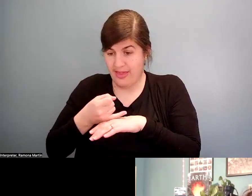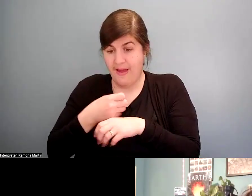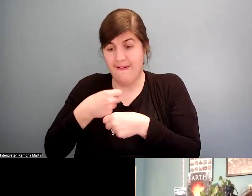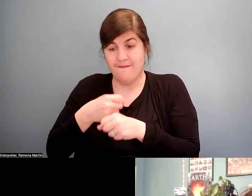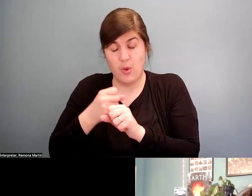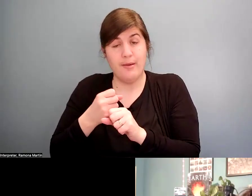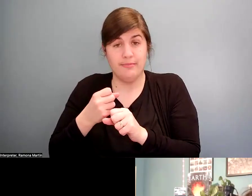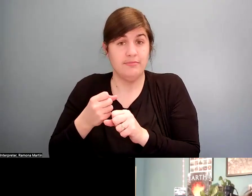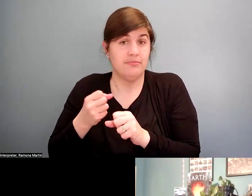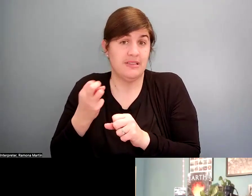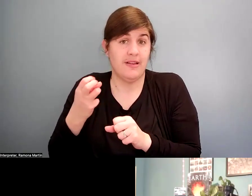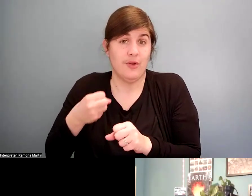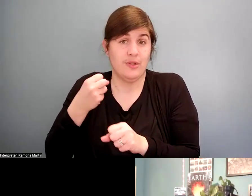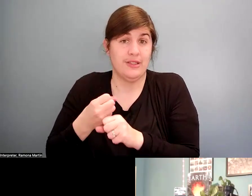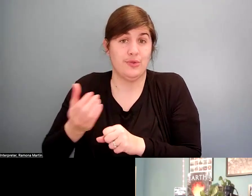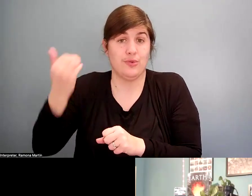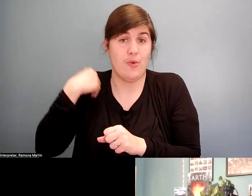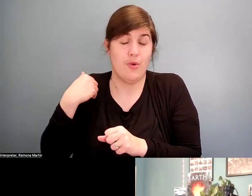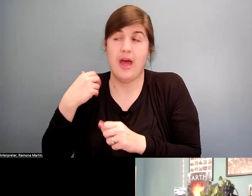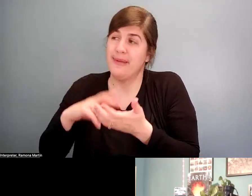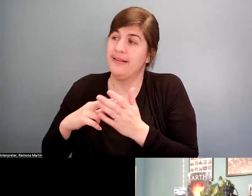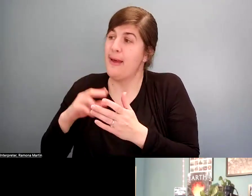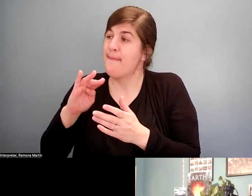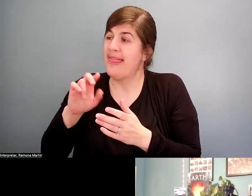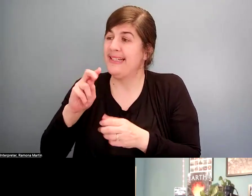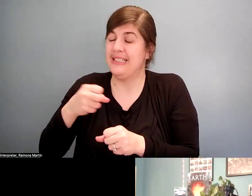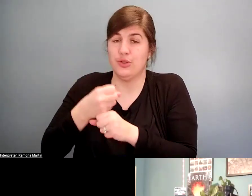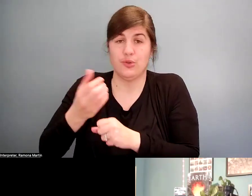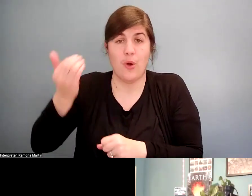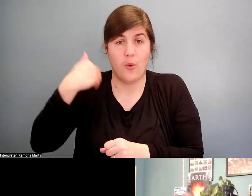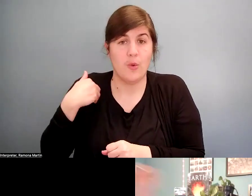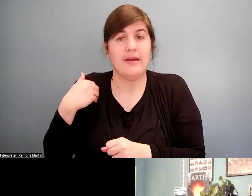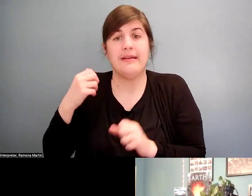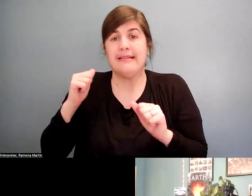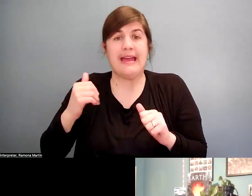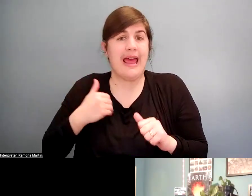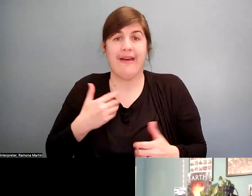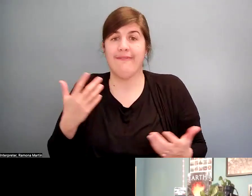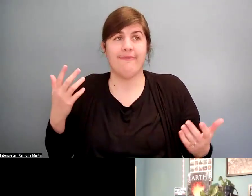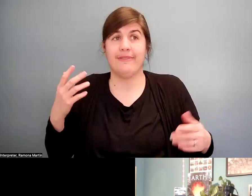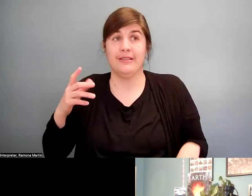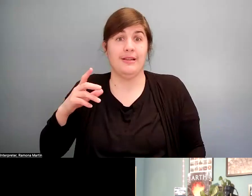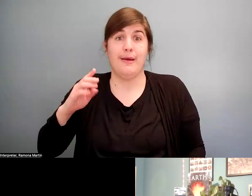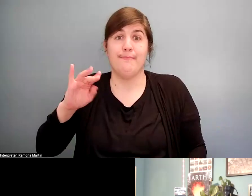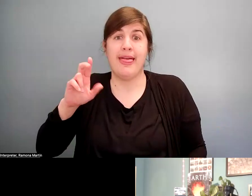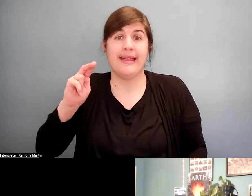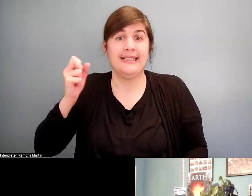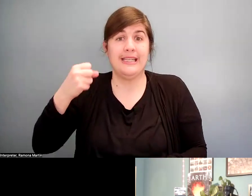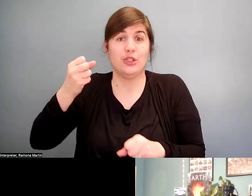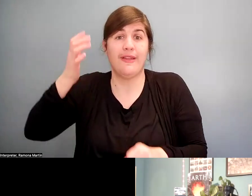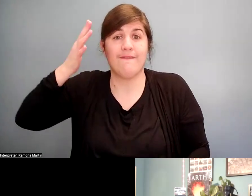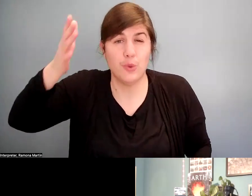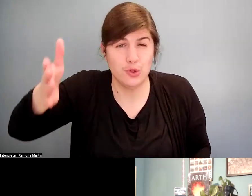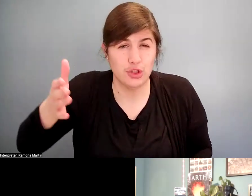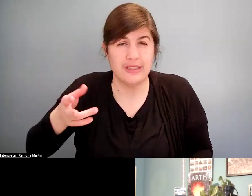few million years ago. So Right. volcanoes can have like these pulses, like a few millions of years in the future. So it's